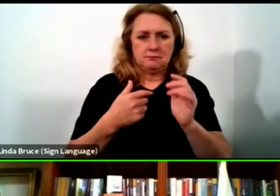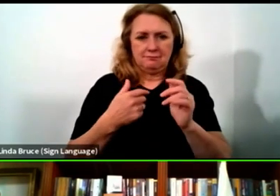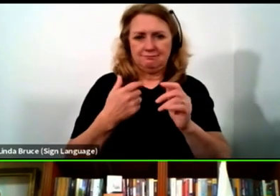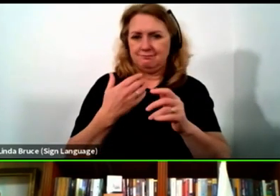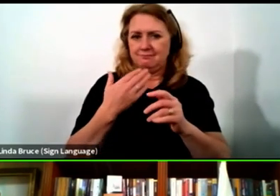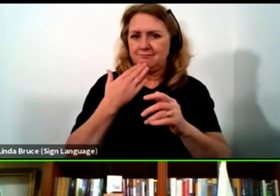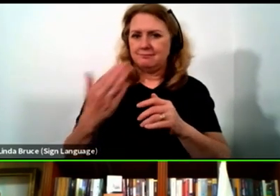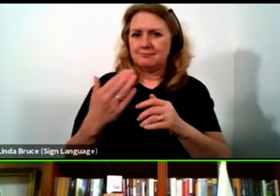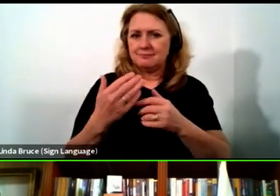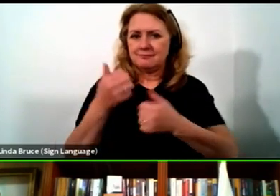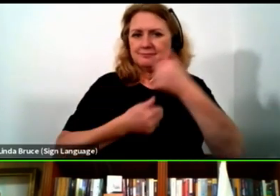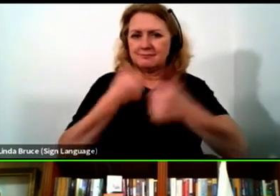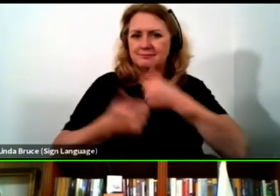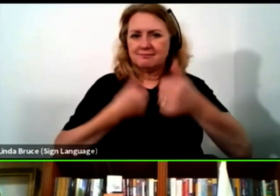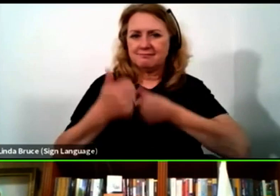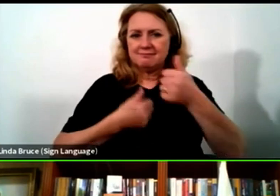congratulating